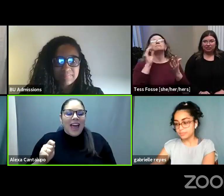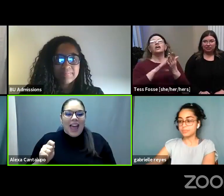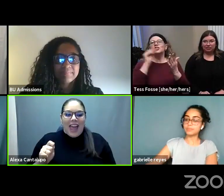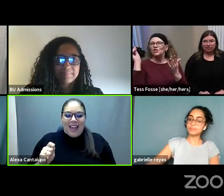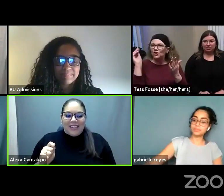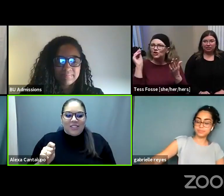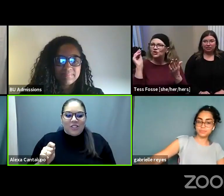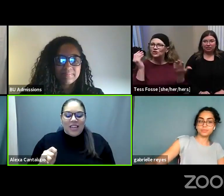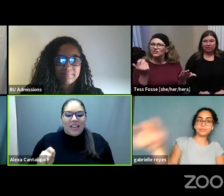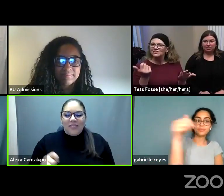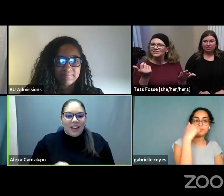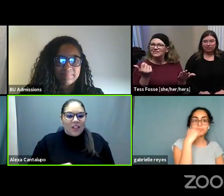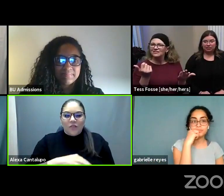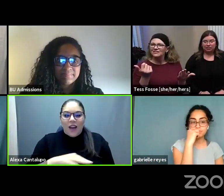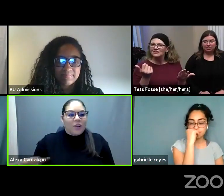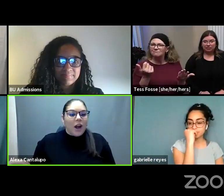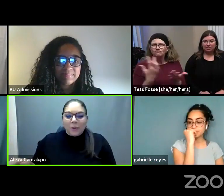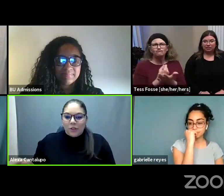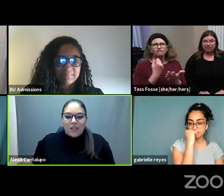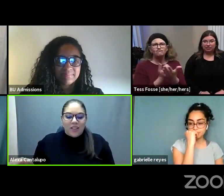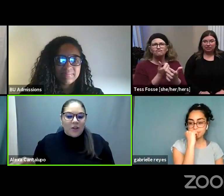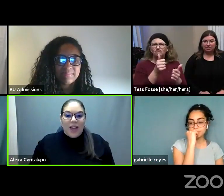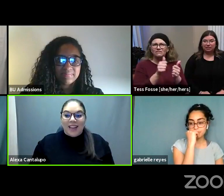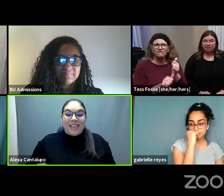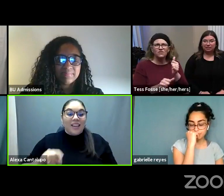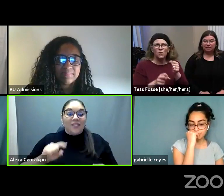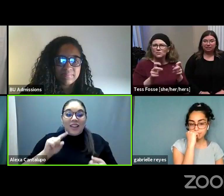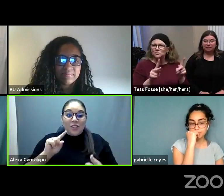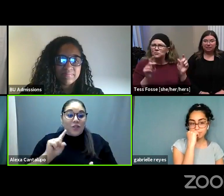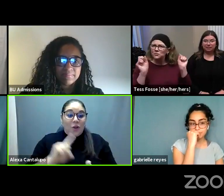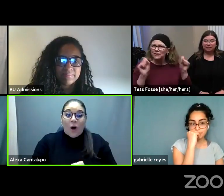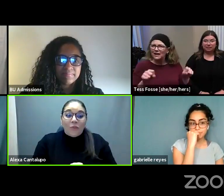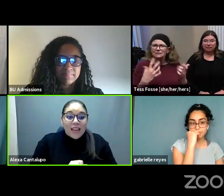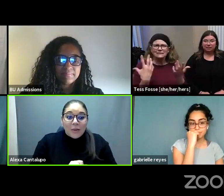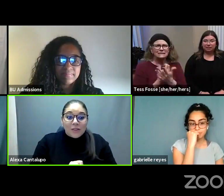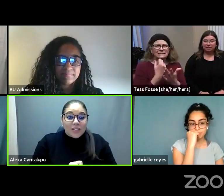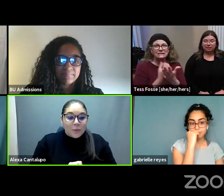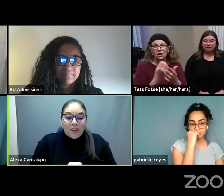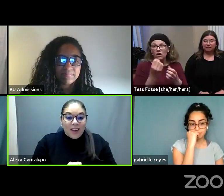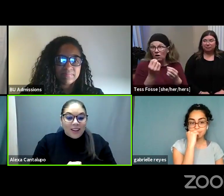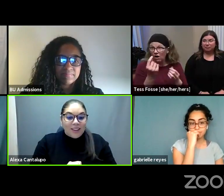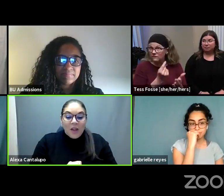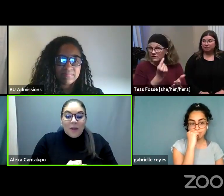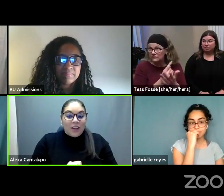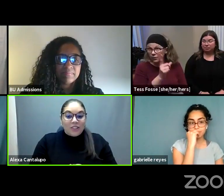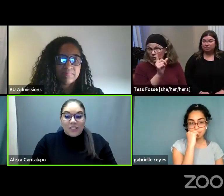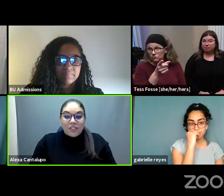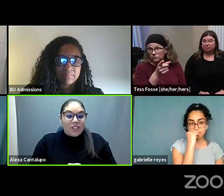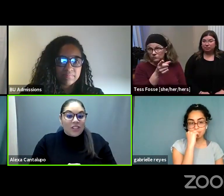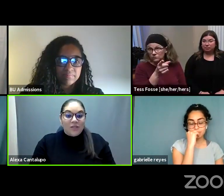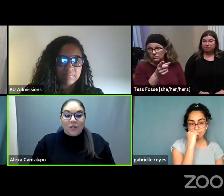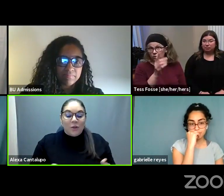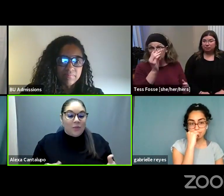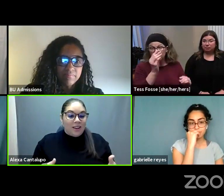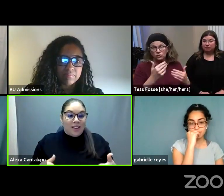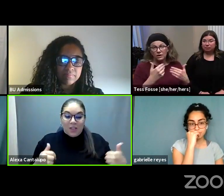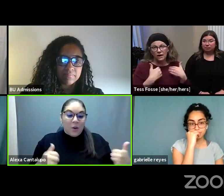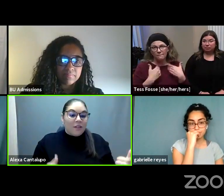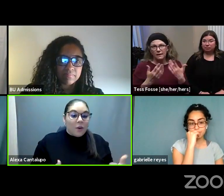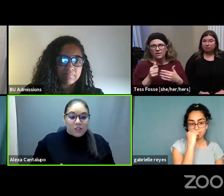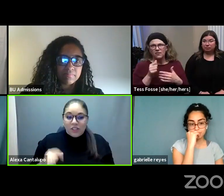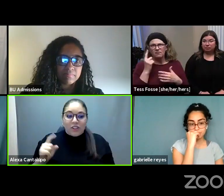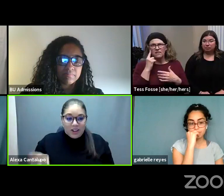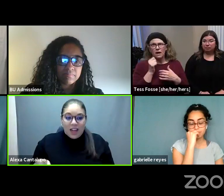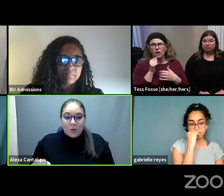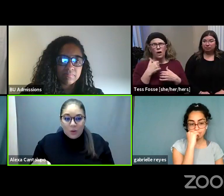them, and just take advantage of every opportunity that you can. Take advantage of the office hours that are provided by your teacher. Even though you may not think